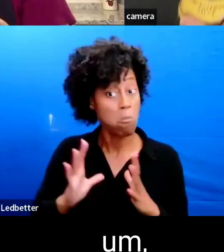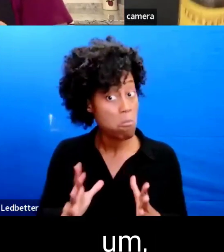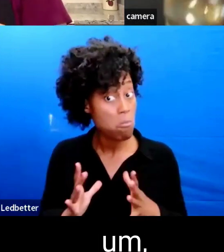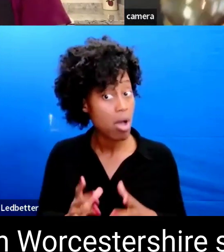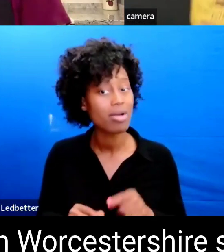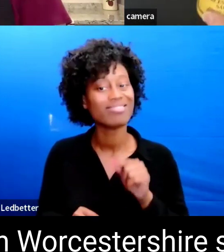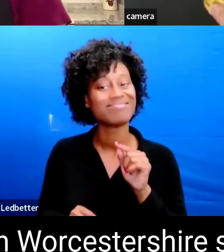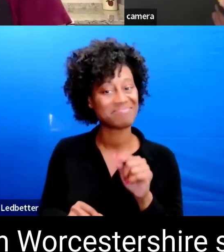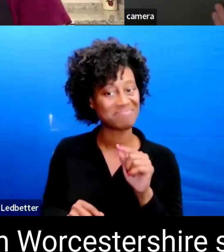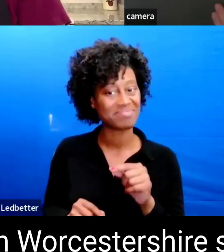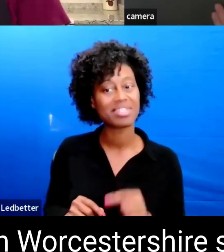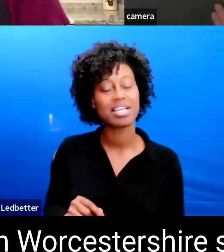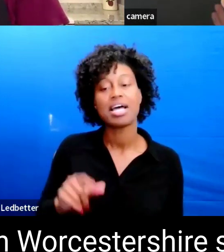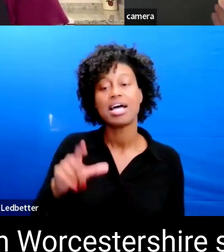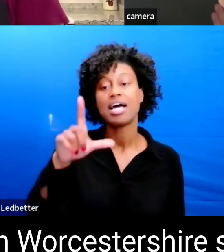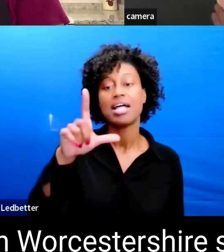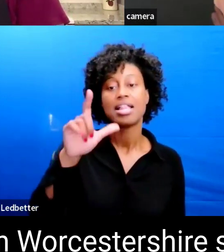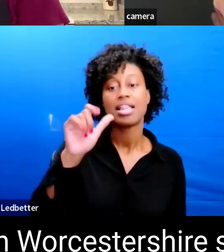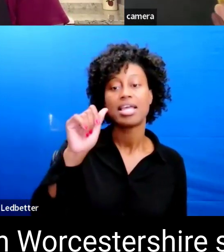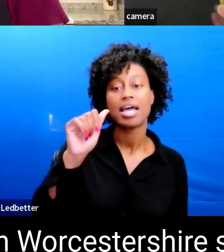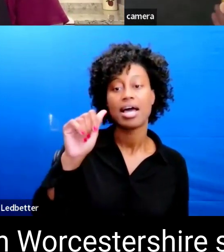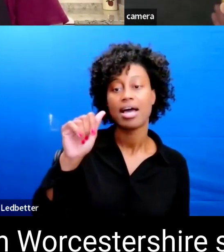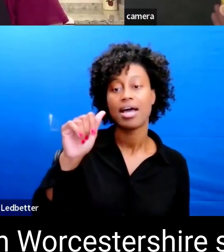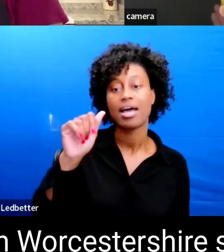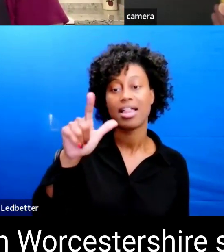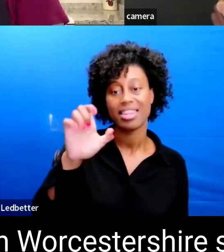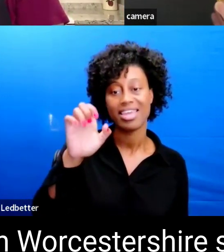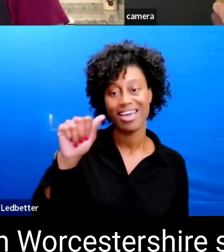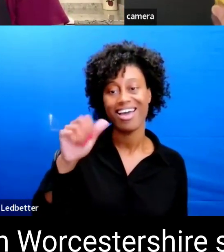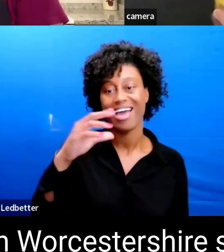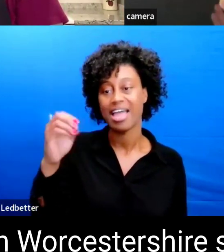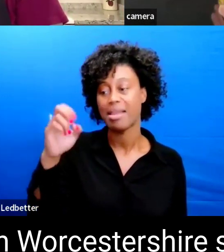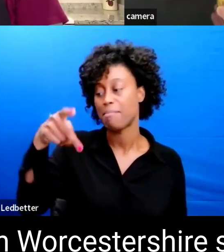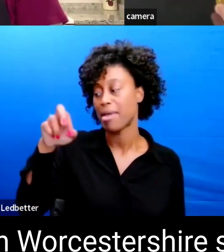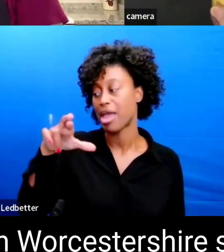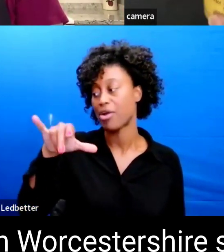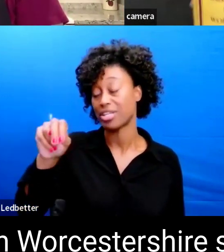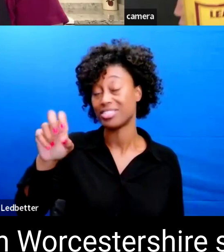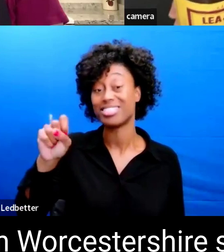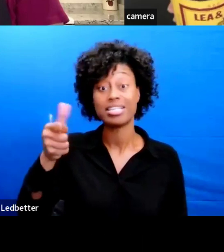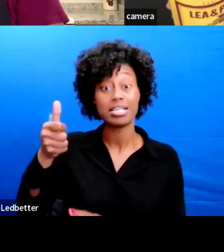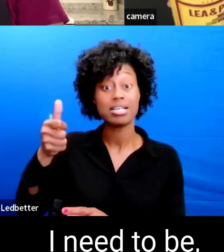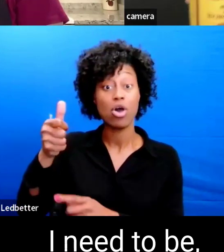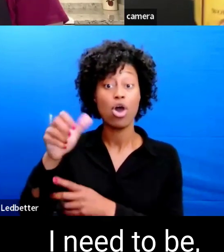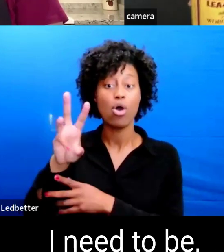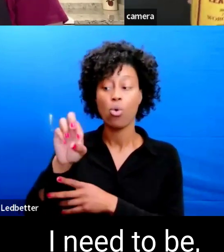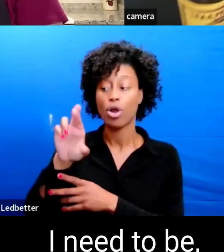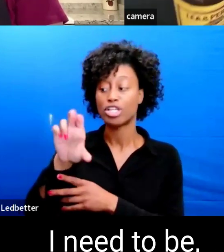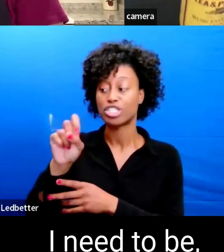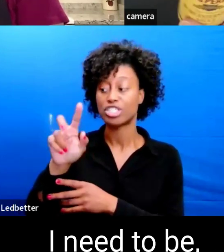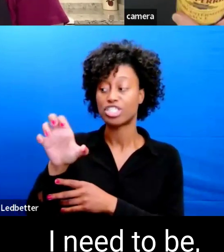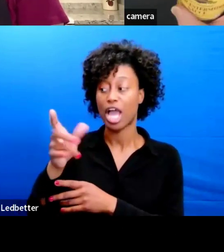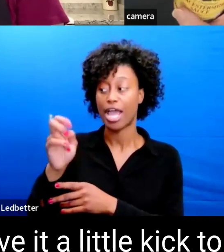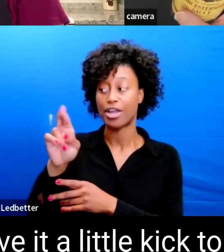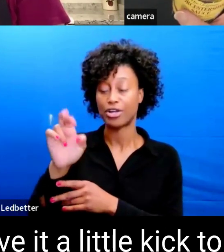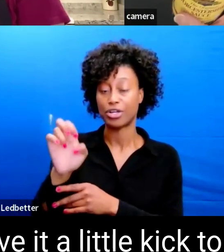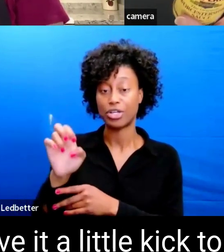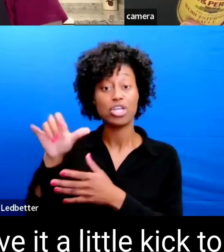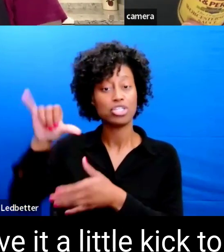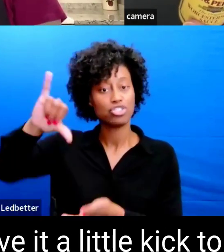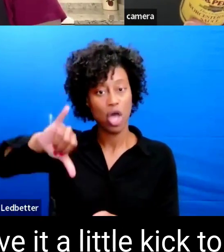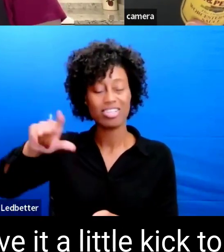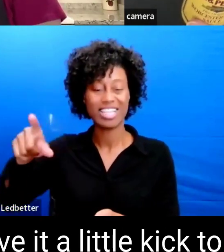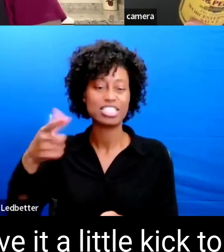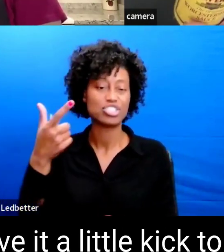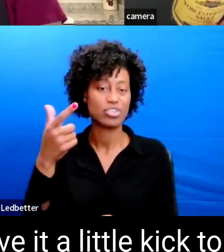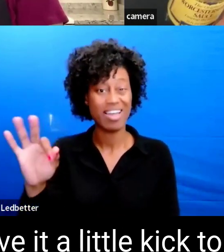so the Lee and Perrin Worcestershire sauce is gluten-free. I need to be, it does give it